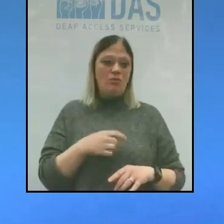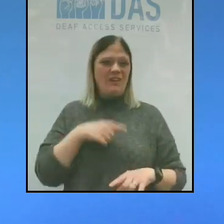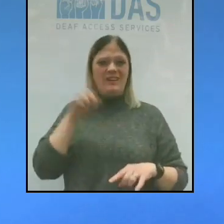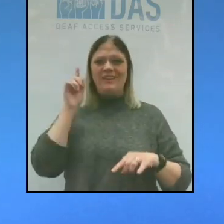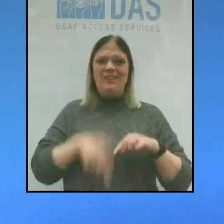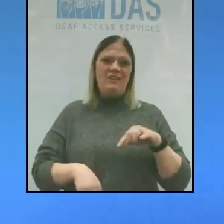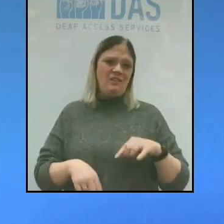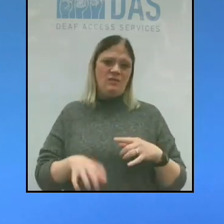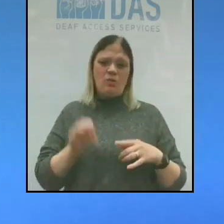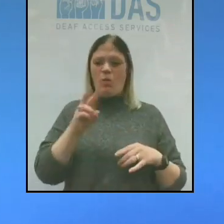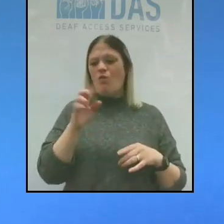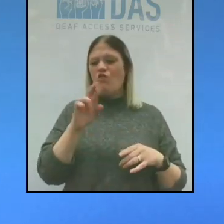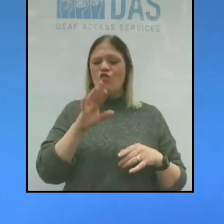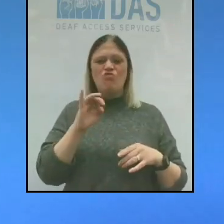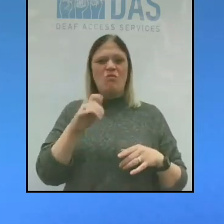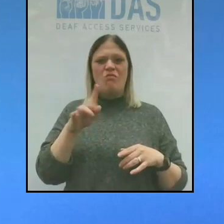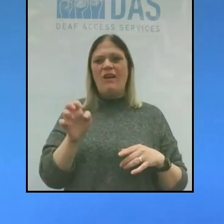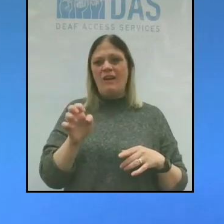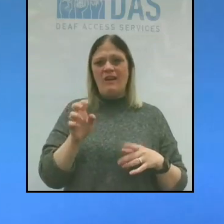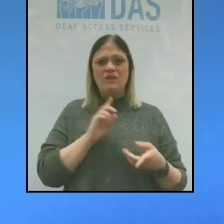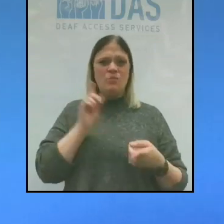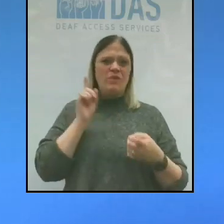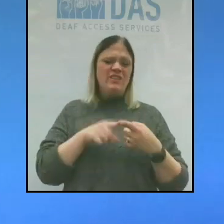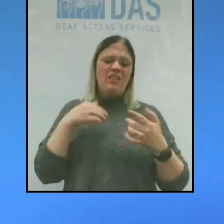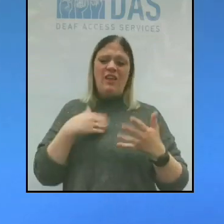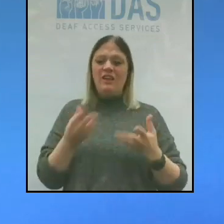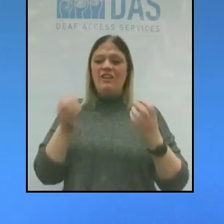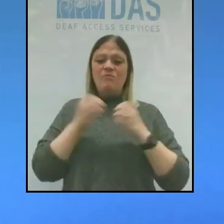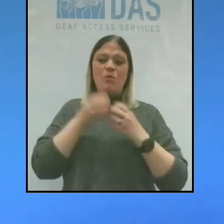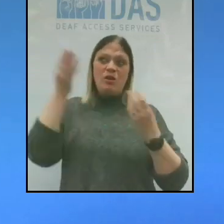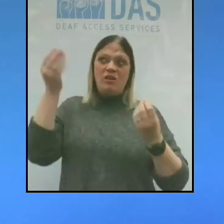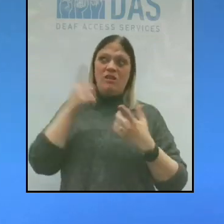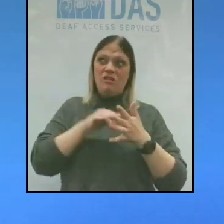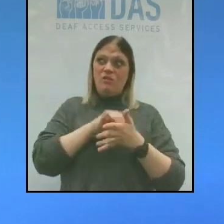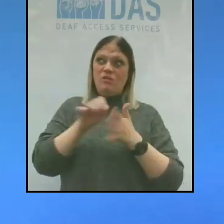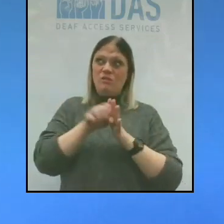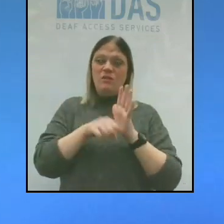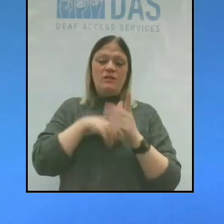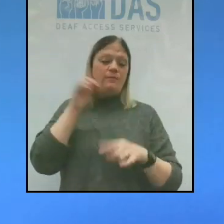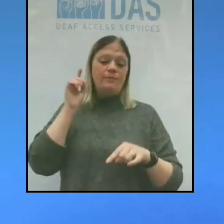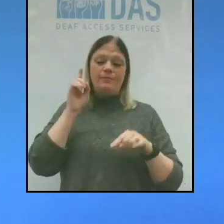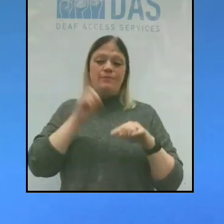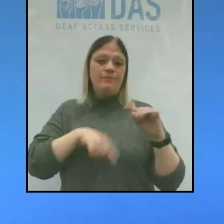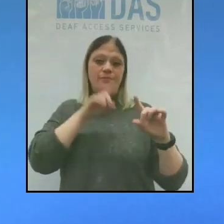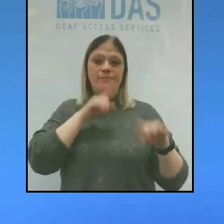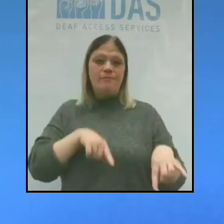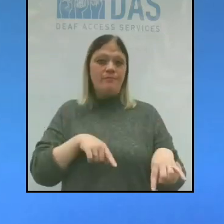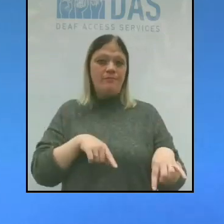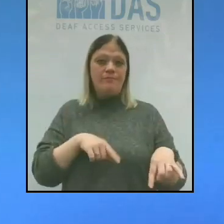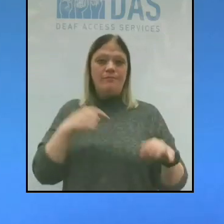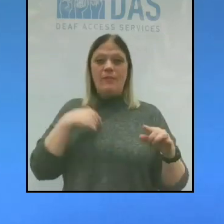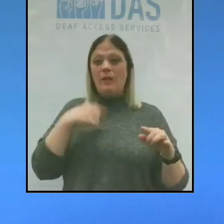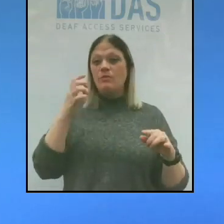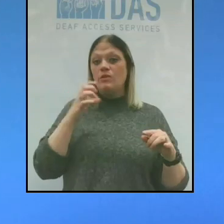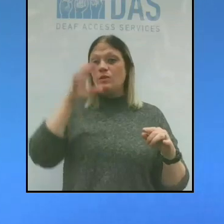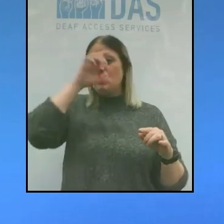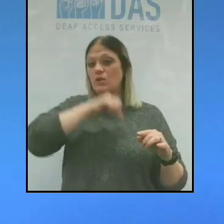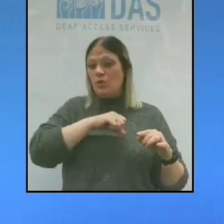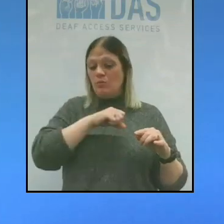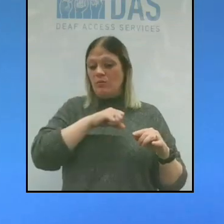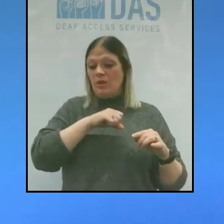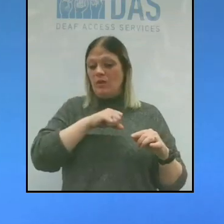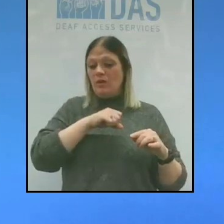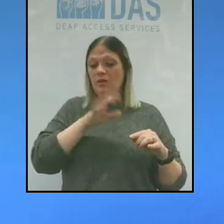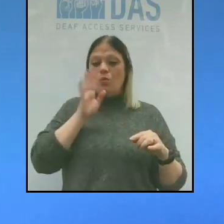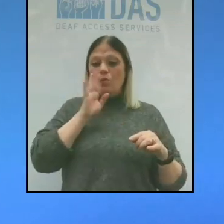cannot override the state. So until we get further guidance from New York State, unfortunately, I cannot answer the question. We're going under the assumption that it would be in